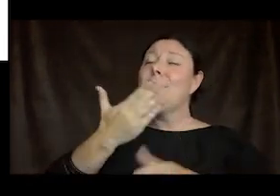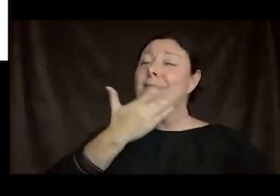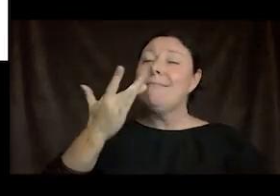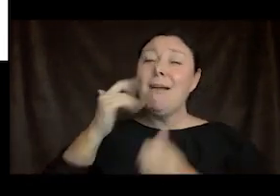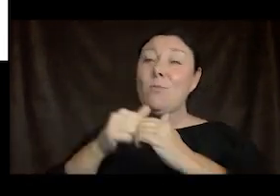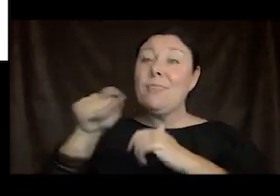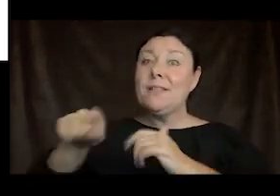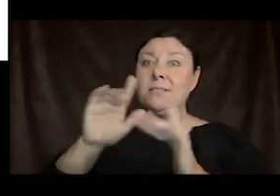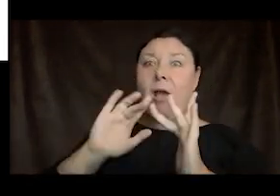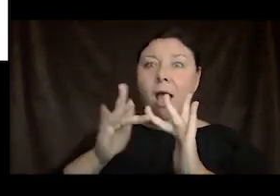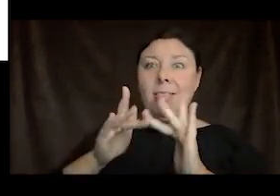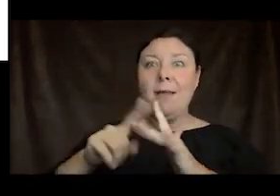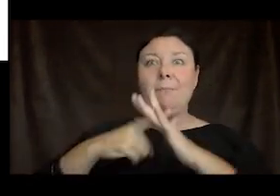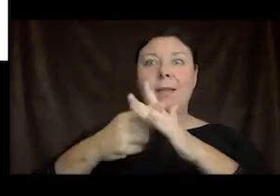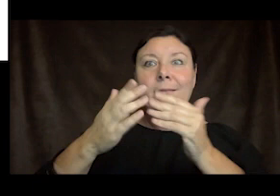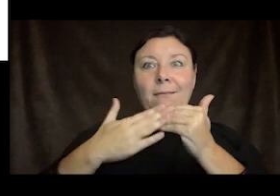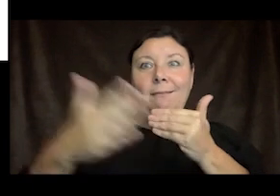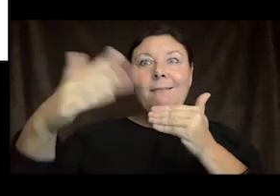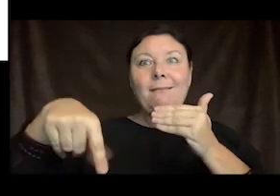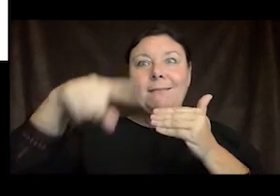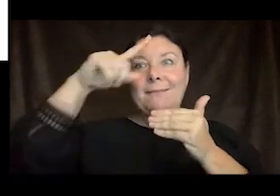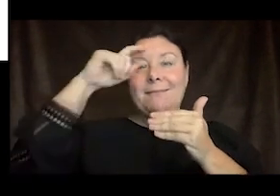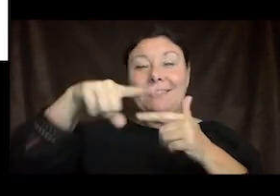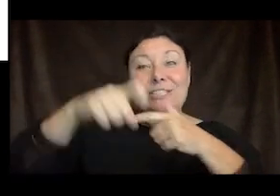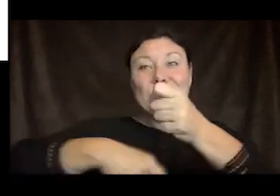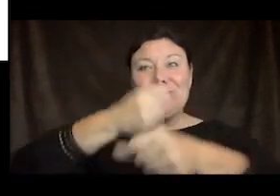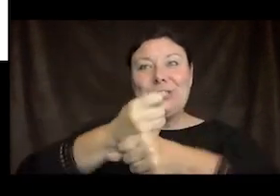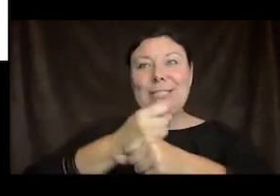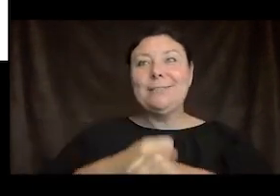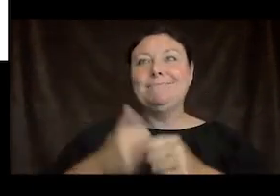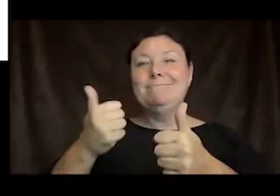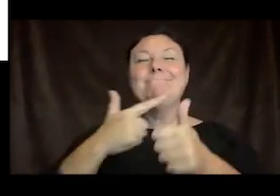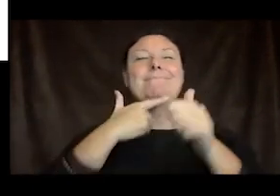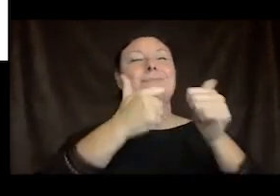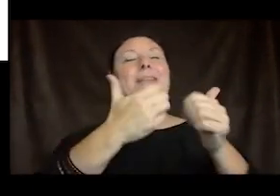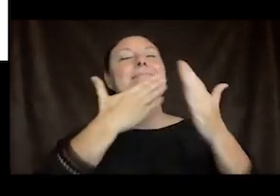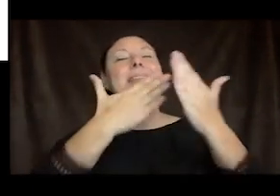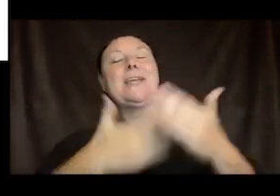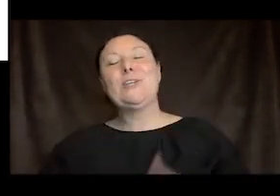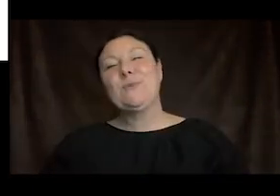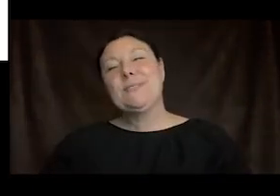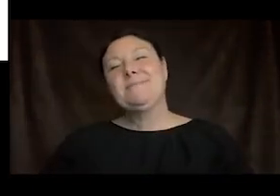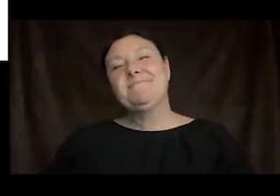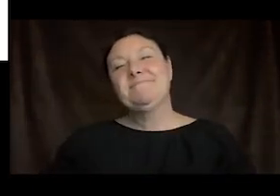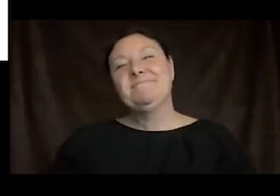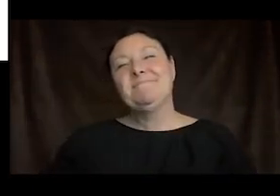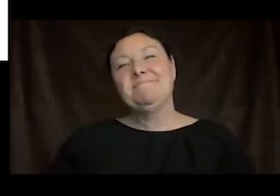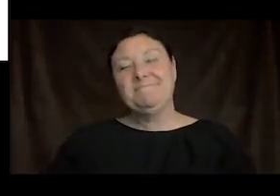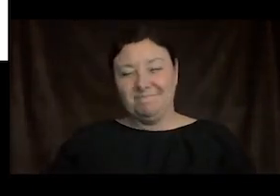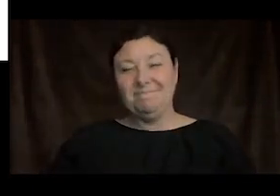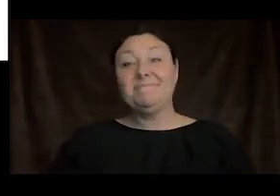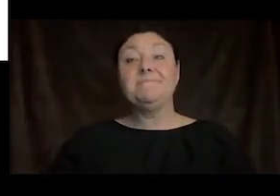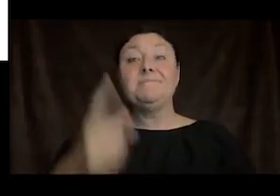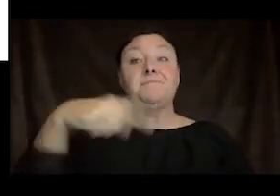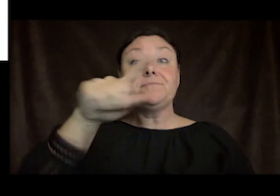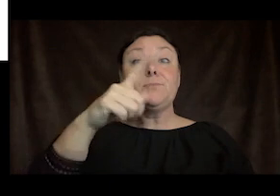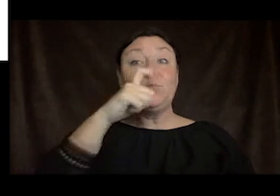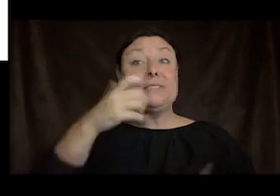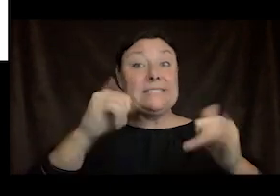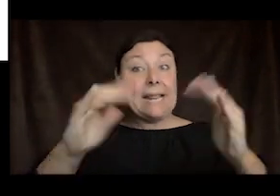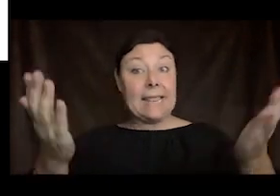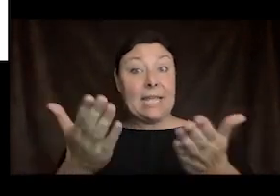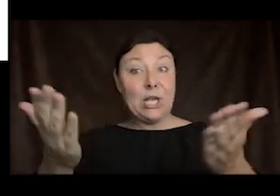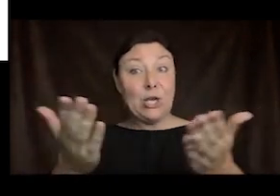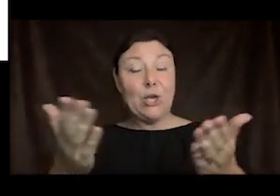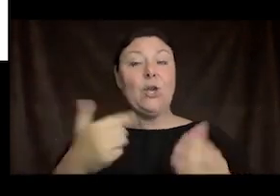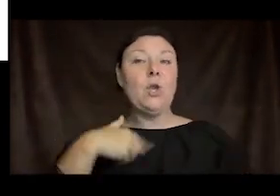this online beginning of the year. Great, thank you very much, Dr. Tyson. For participants who are still on, we